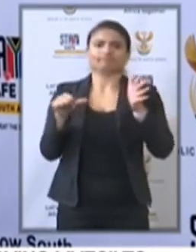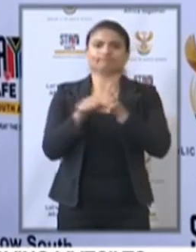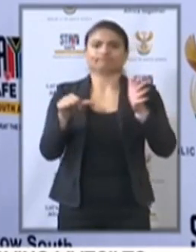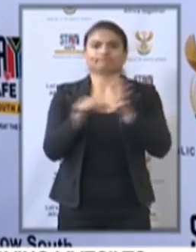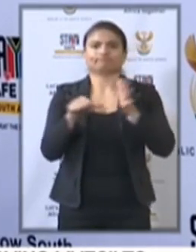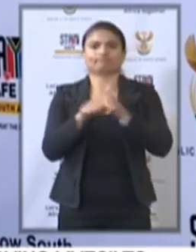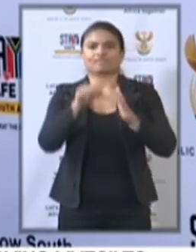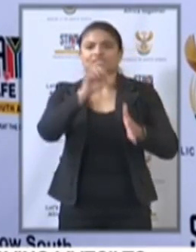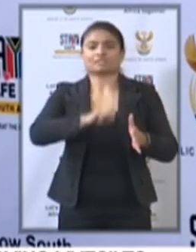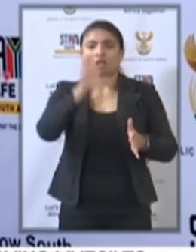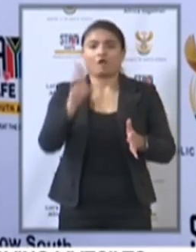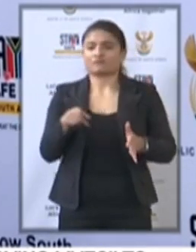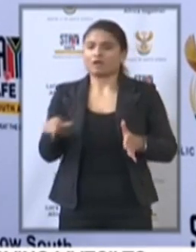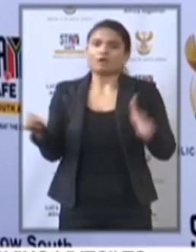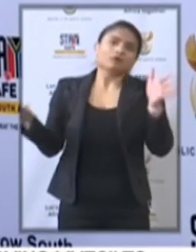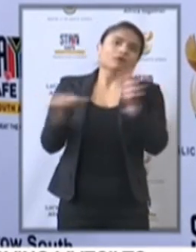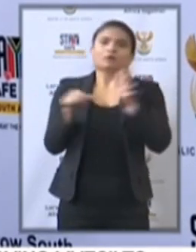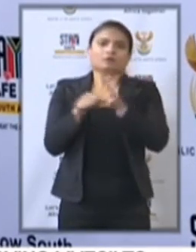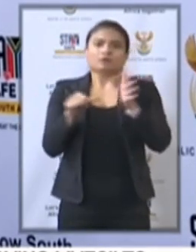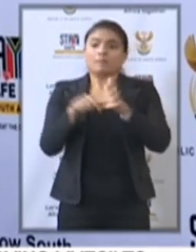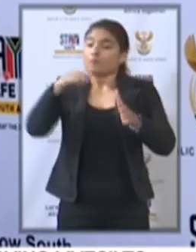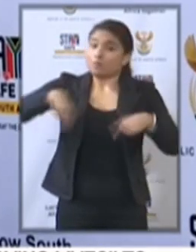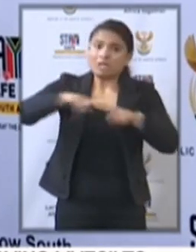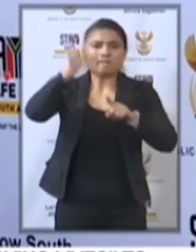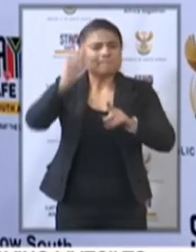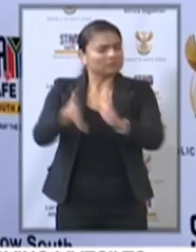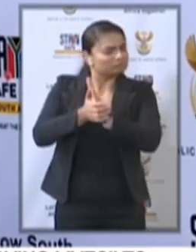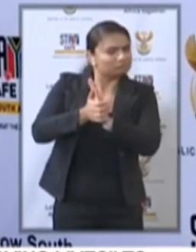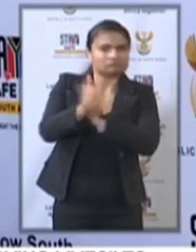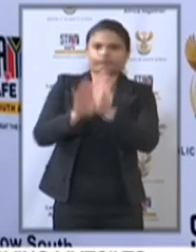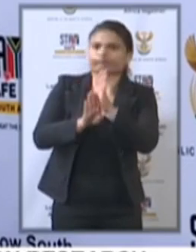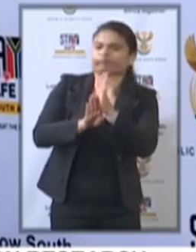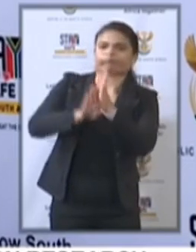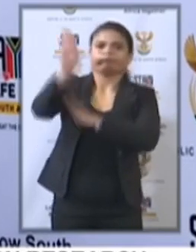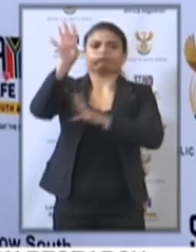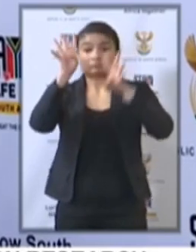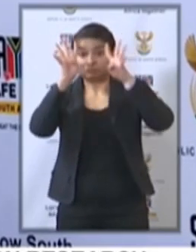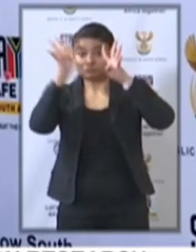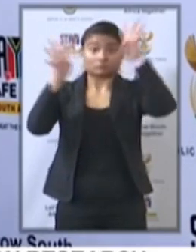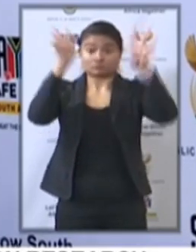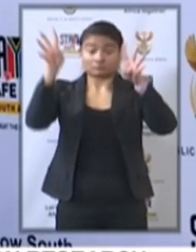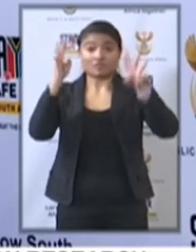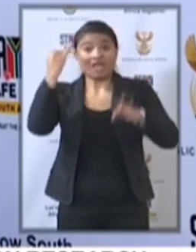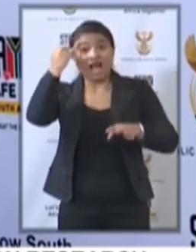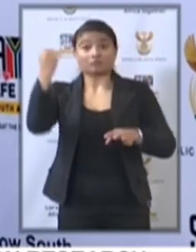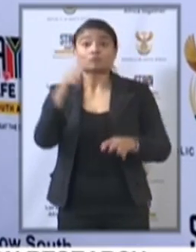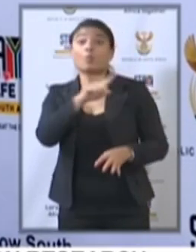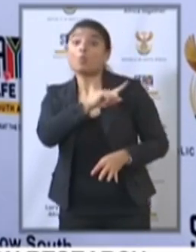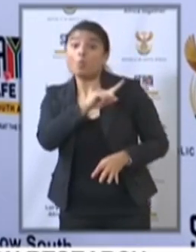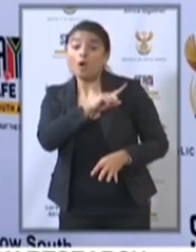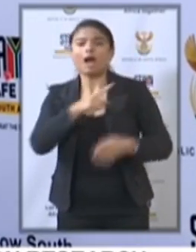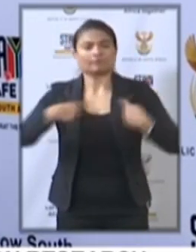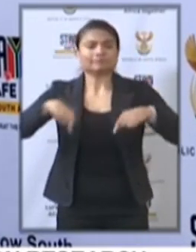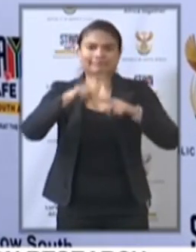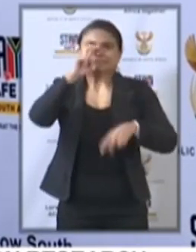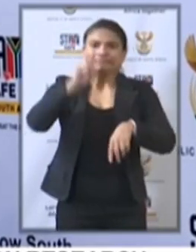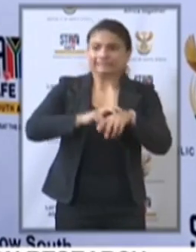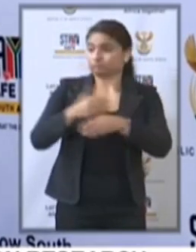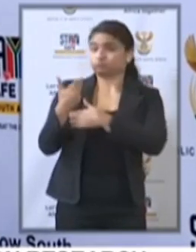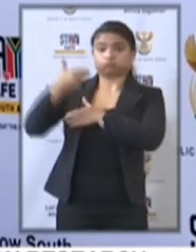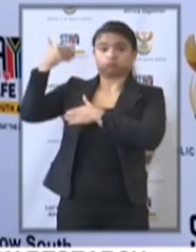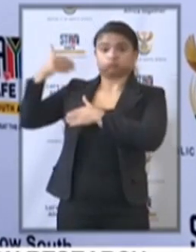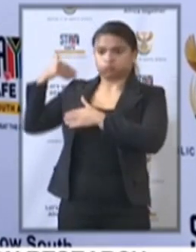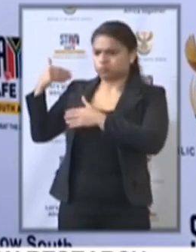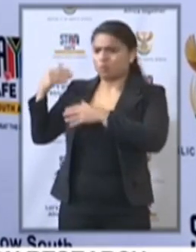research, development and innovation initiatives as we continue to build on our previous work with the World